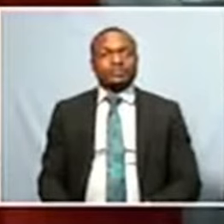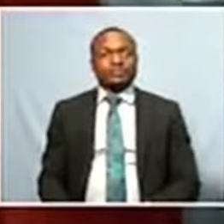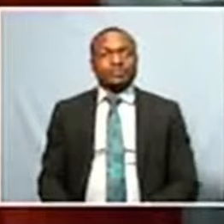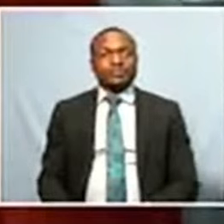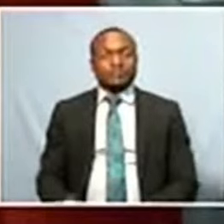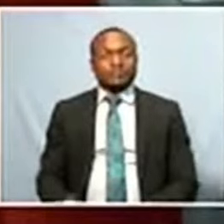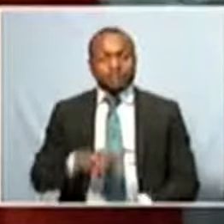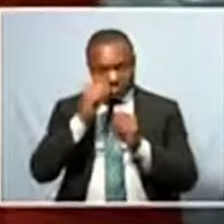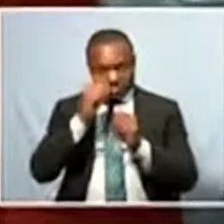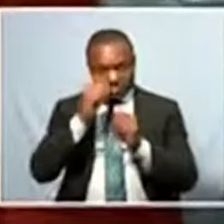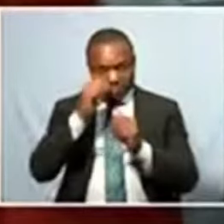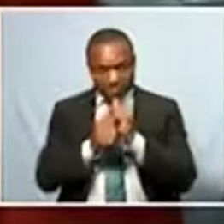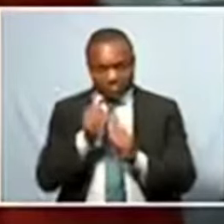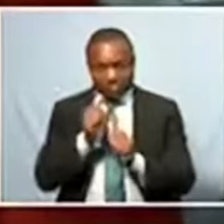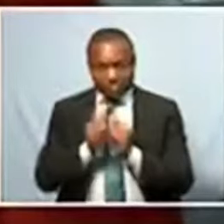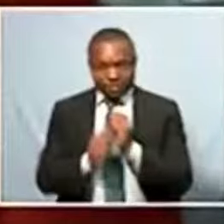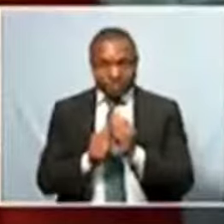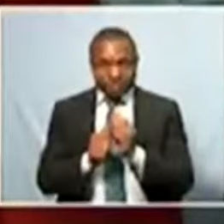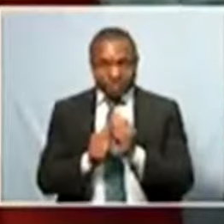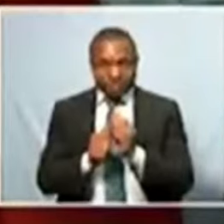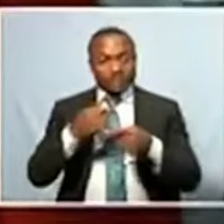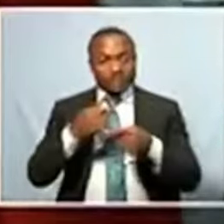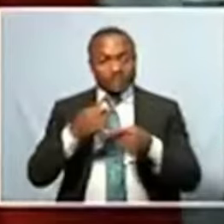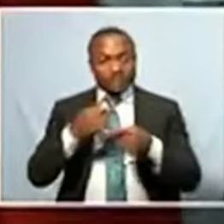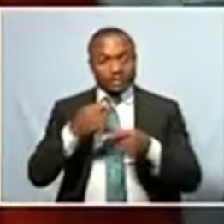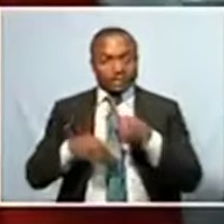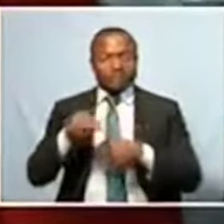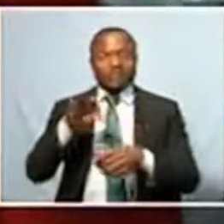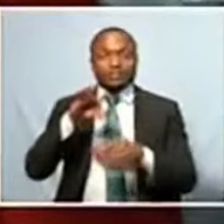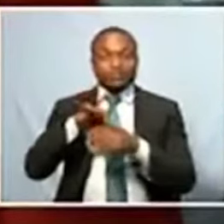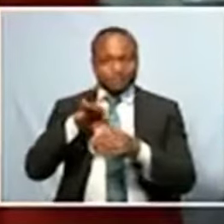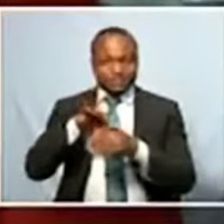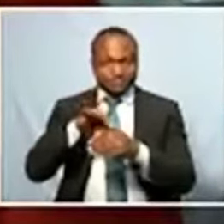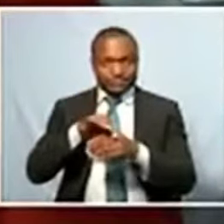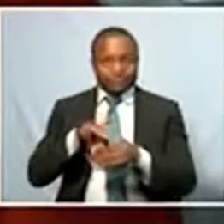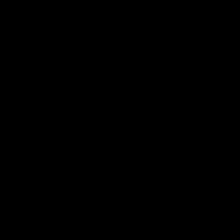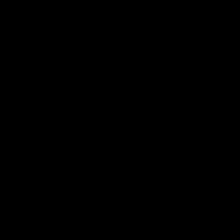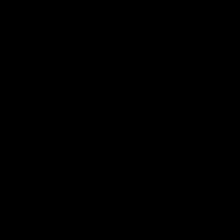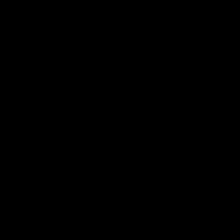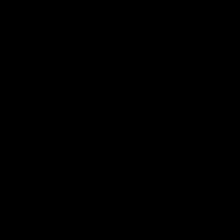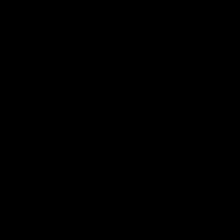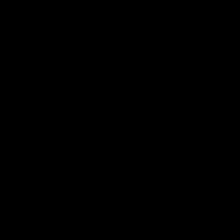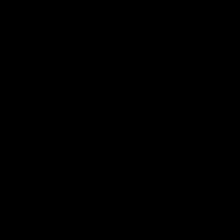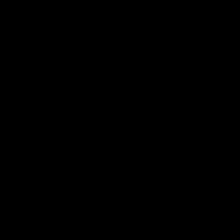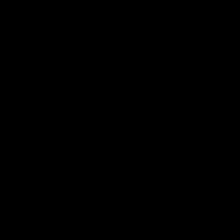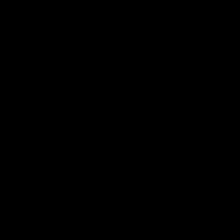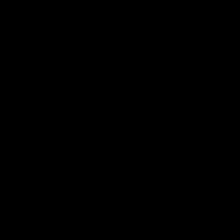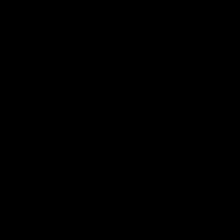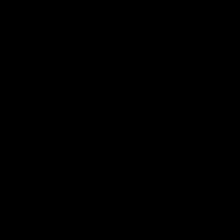in view of the forthcoming elections,